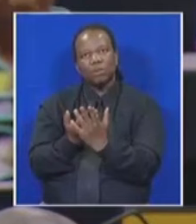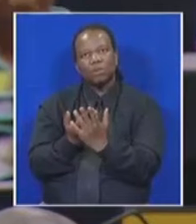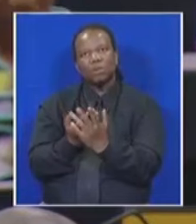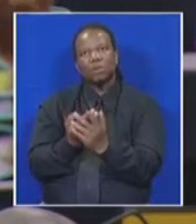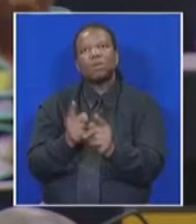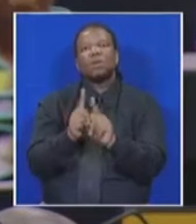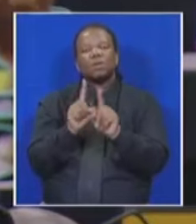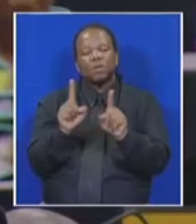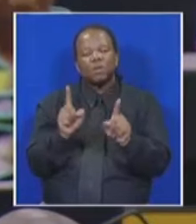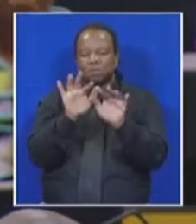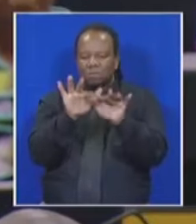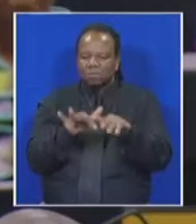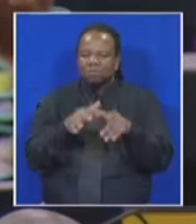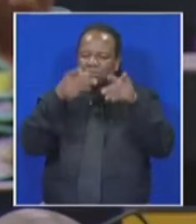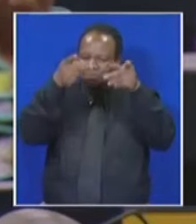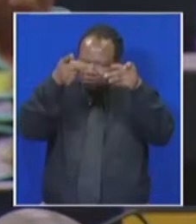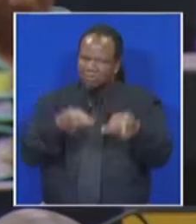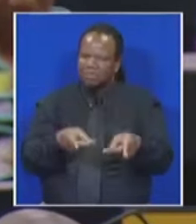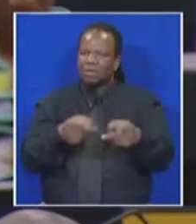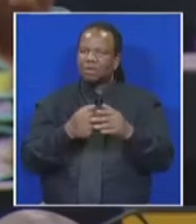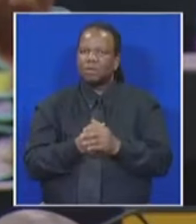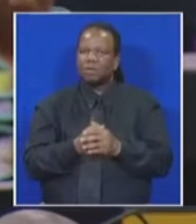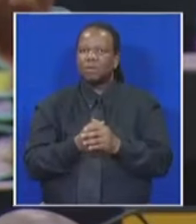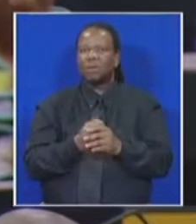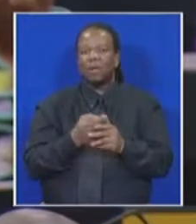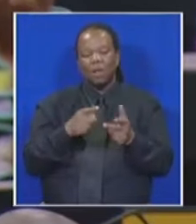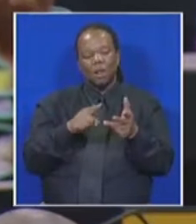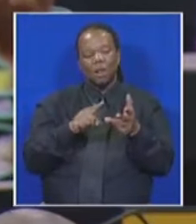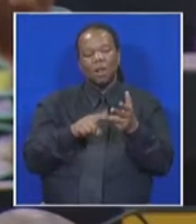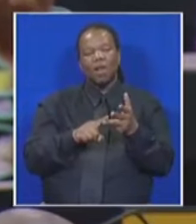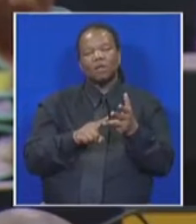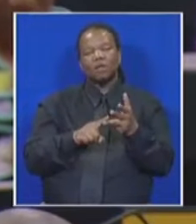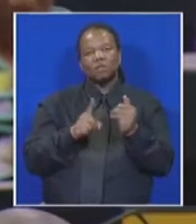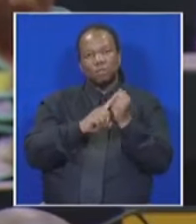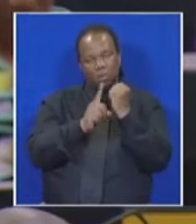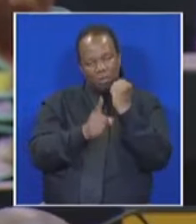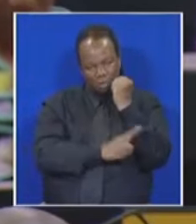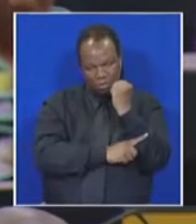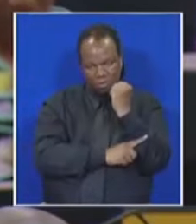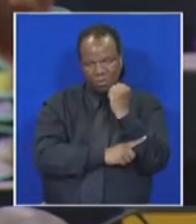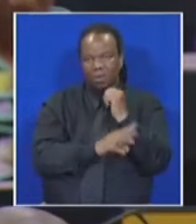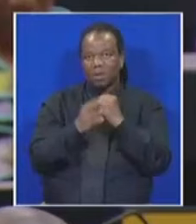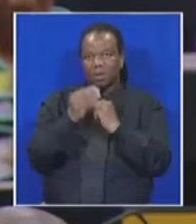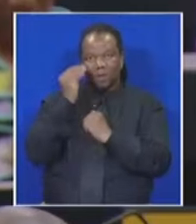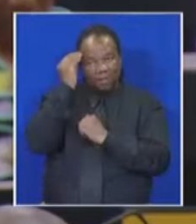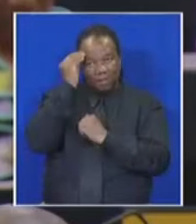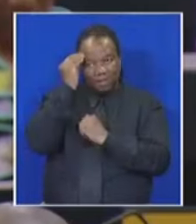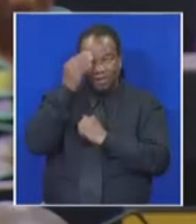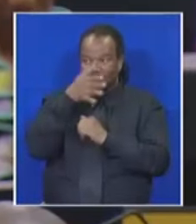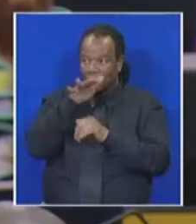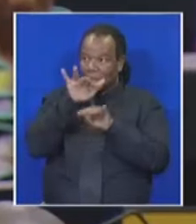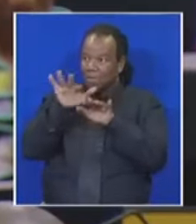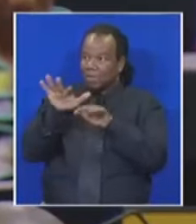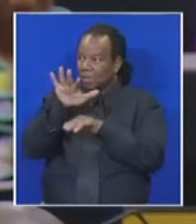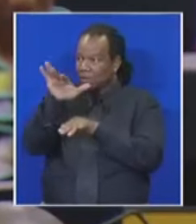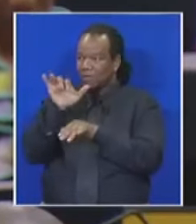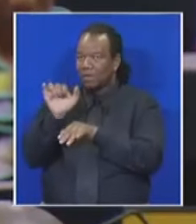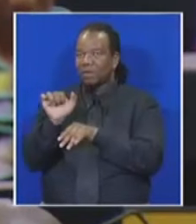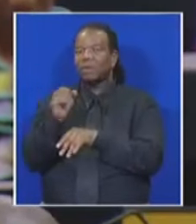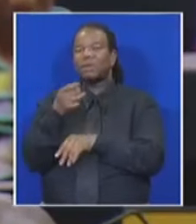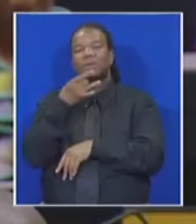that decision. Just the last point, Chairperson, which I really think is in the interest of South Africa. On